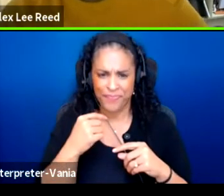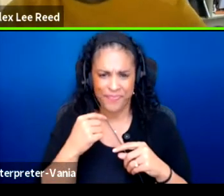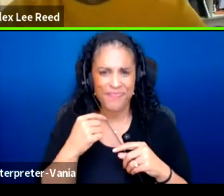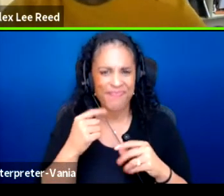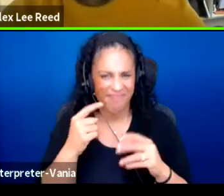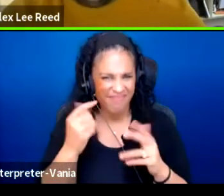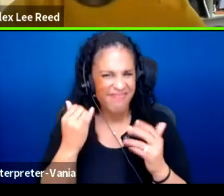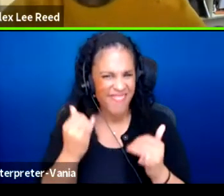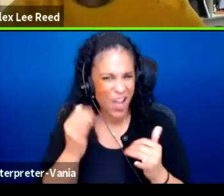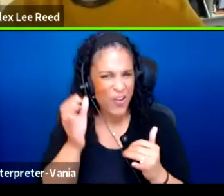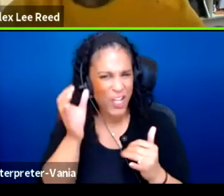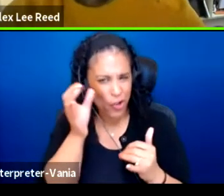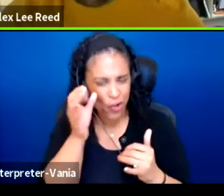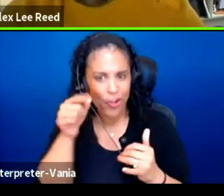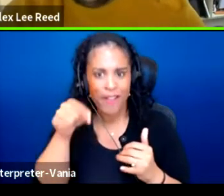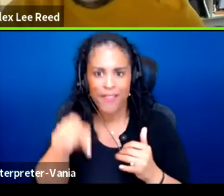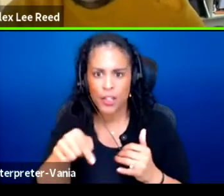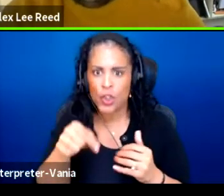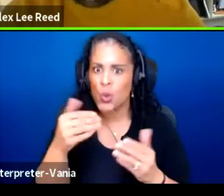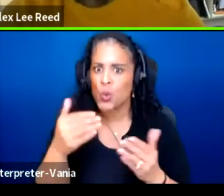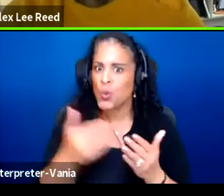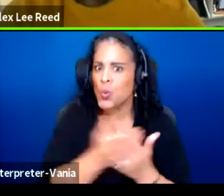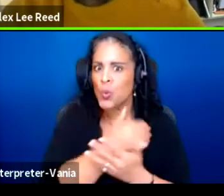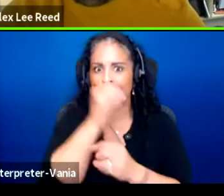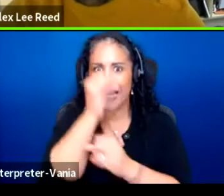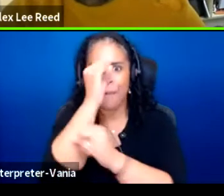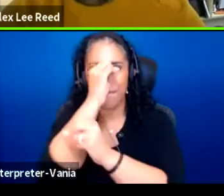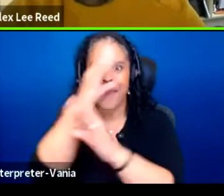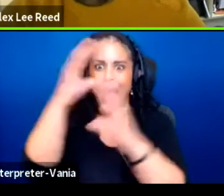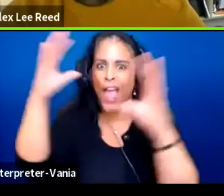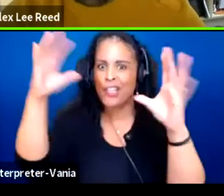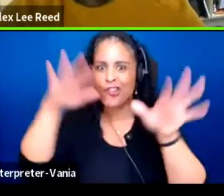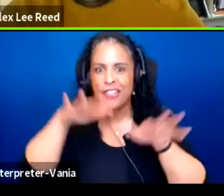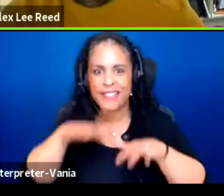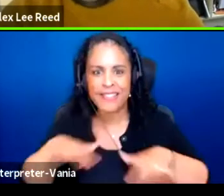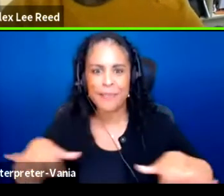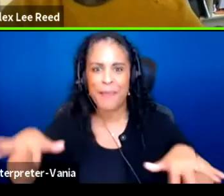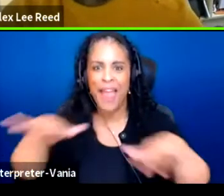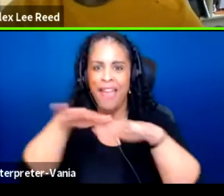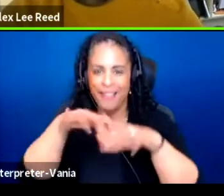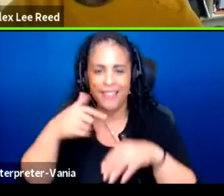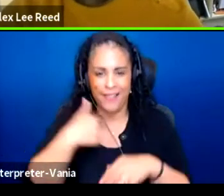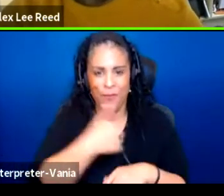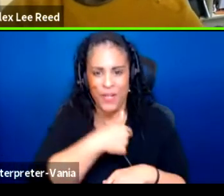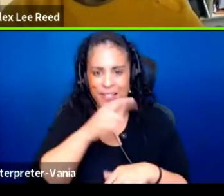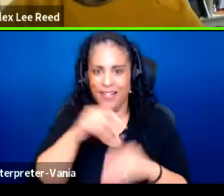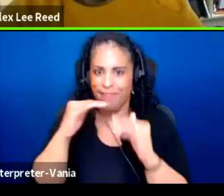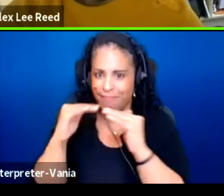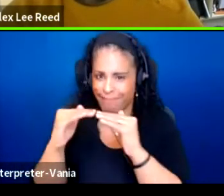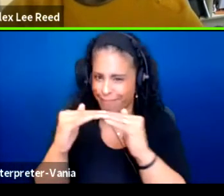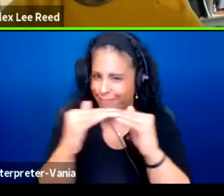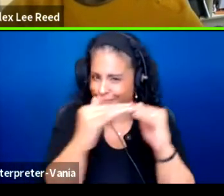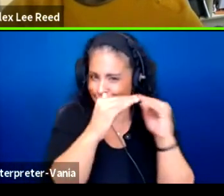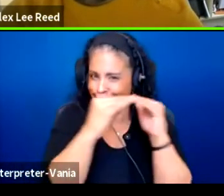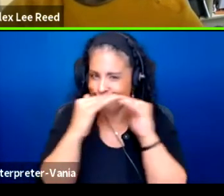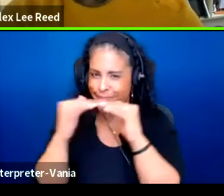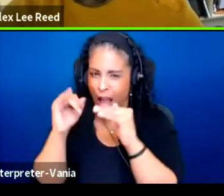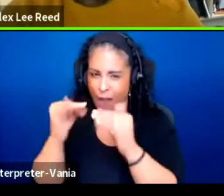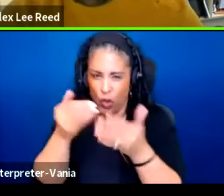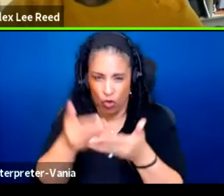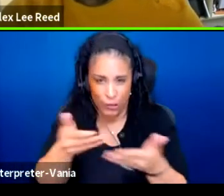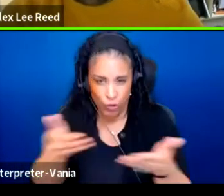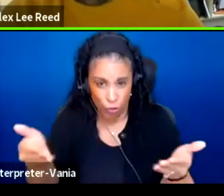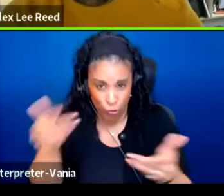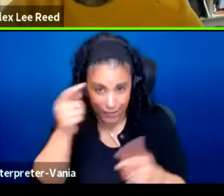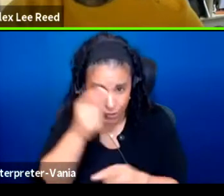newly imagined landscape, we need an equitable distribution of resources.